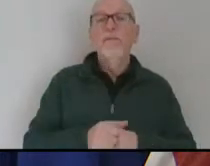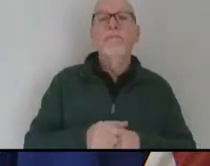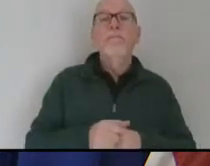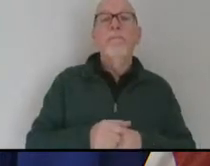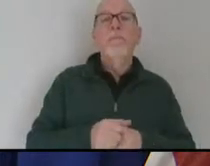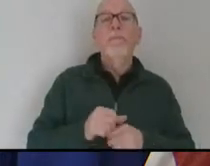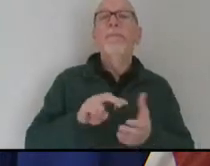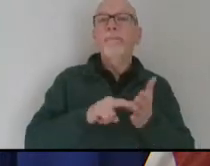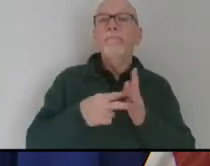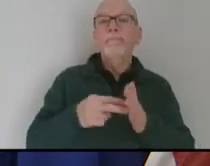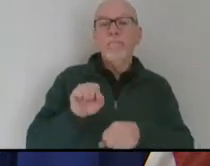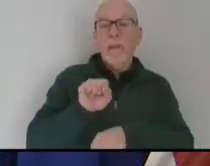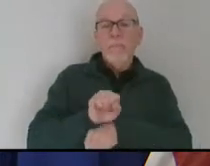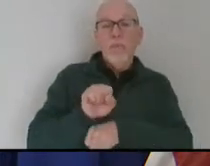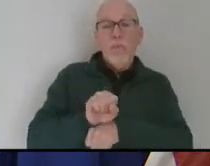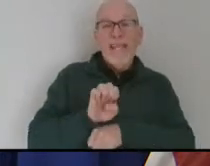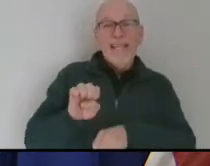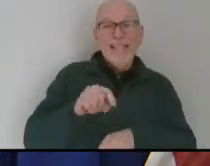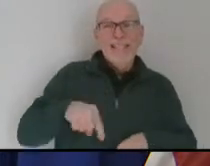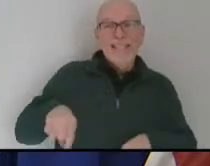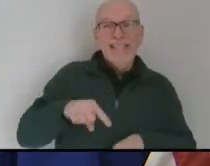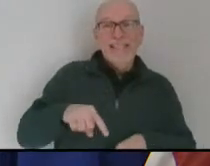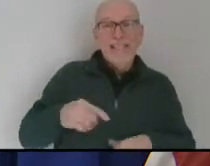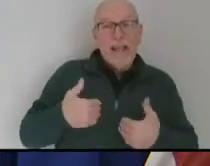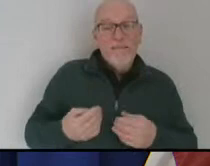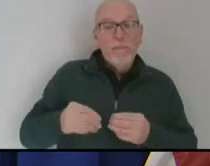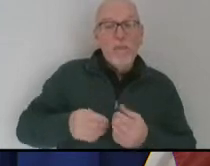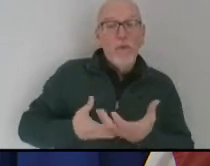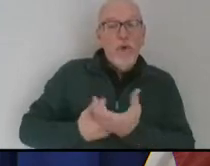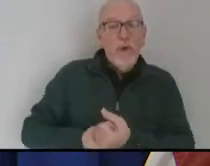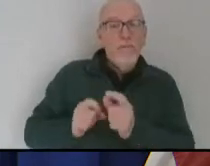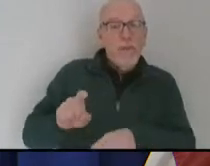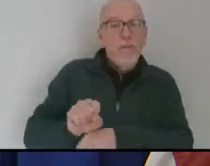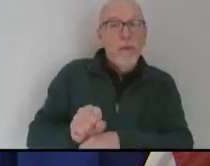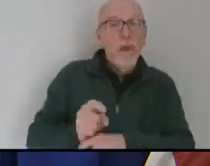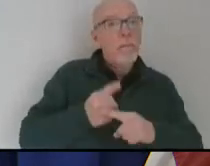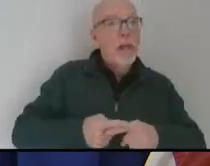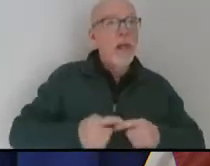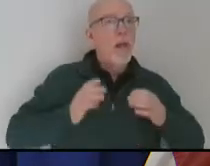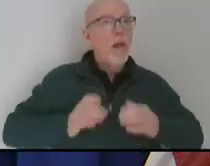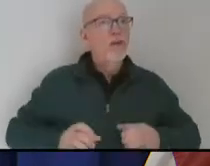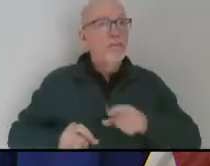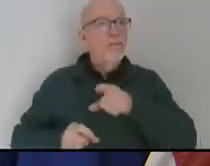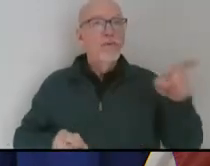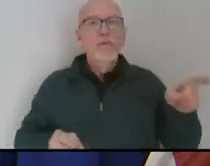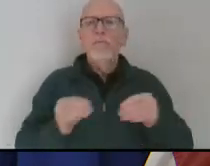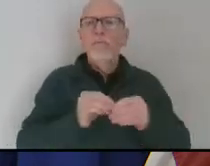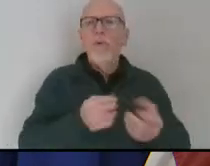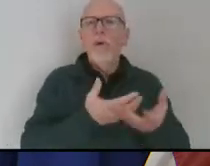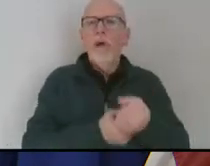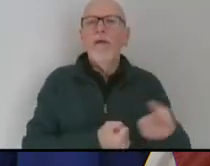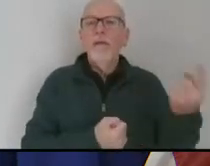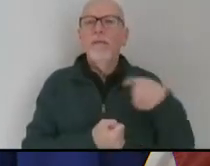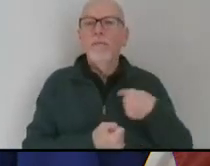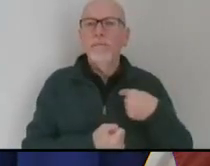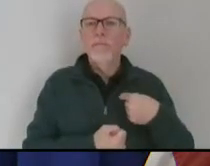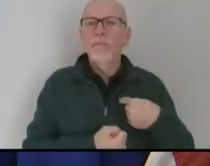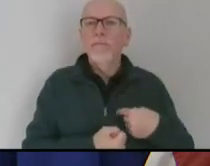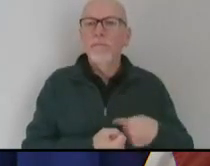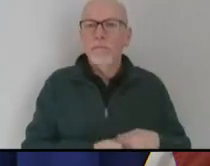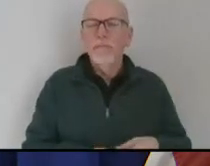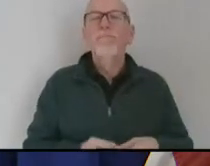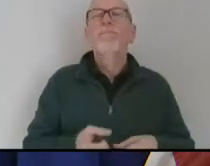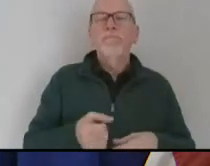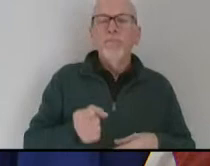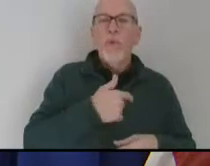only employees higher confidence, but it also gives consumers more confidence. And when you look at the numbers that we're tracking as